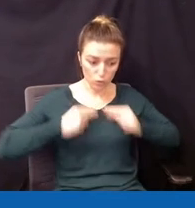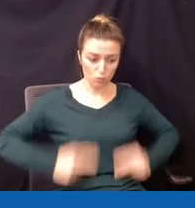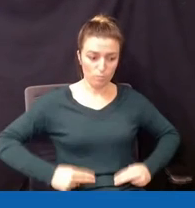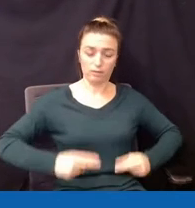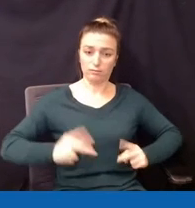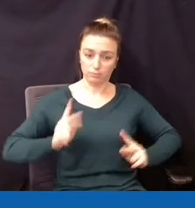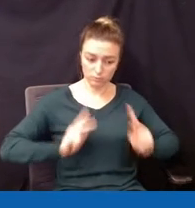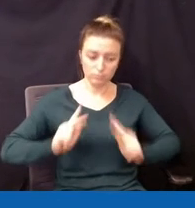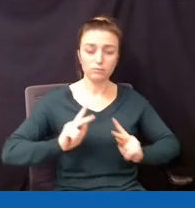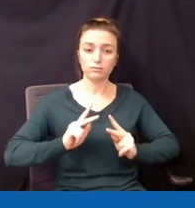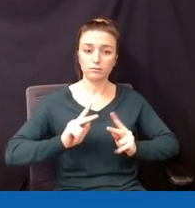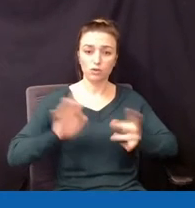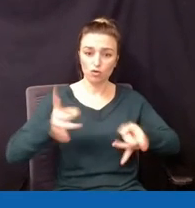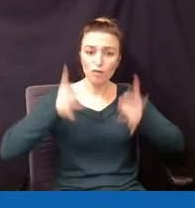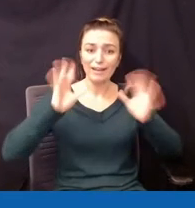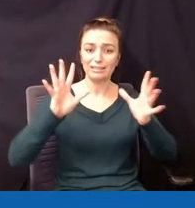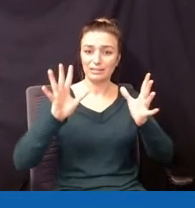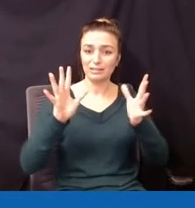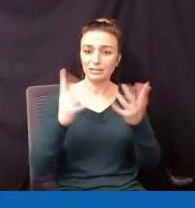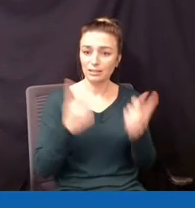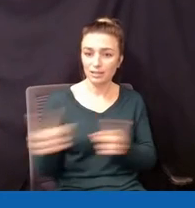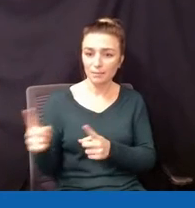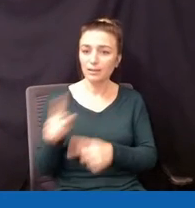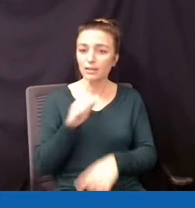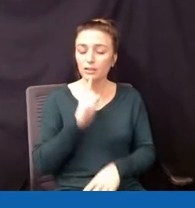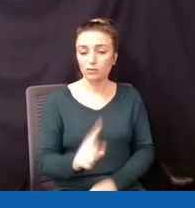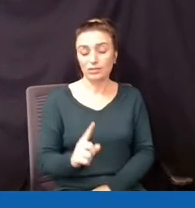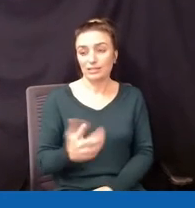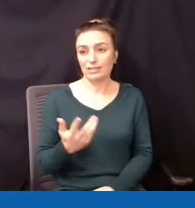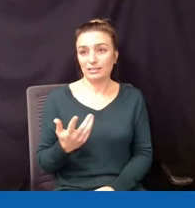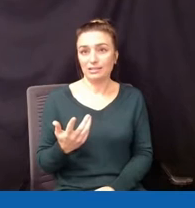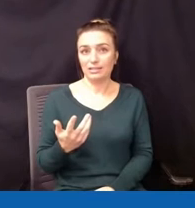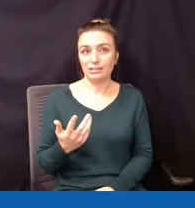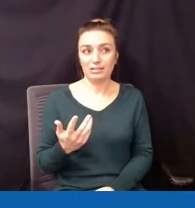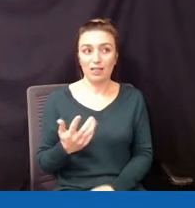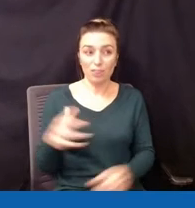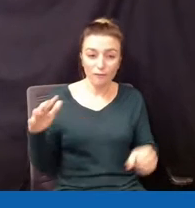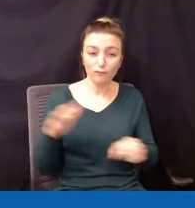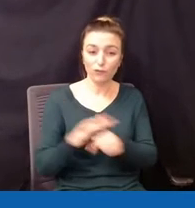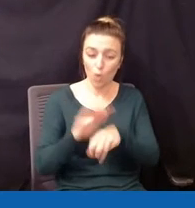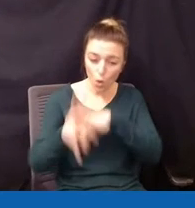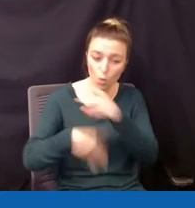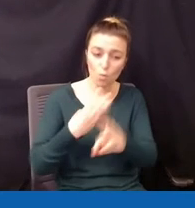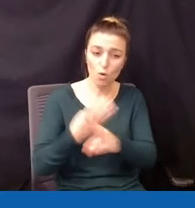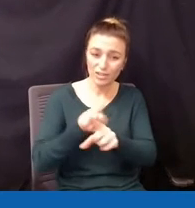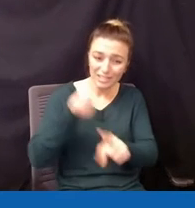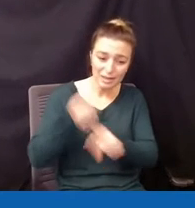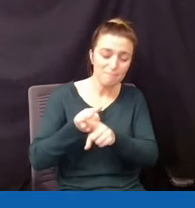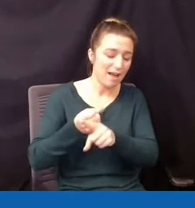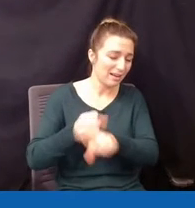any crisis that has affected the entire global population at roughly the same time.